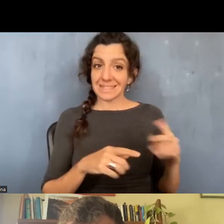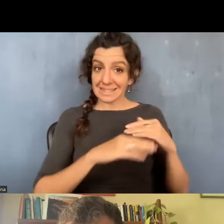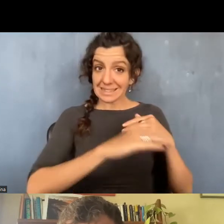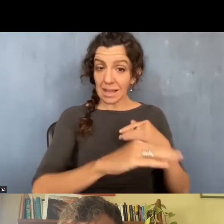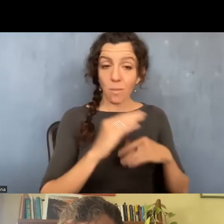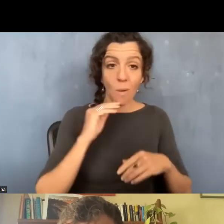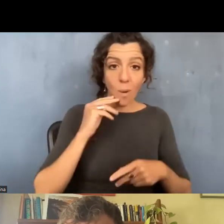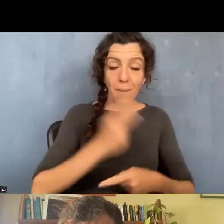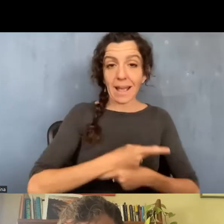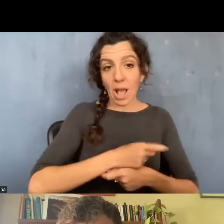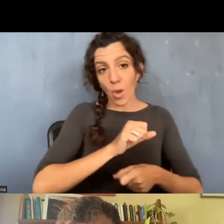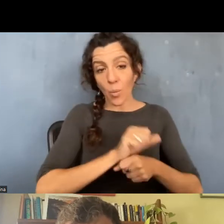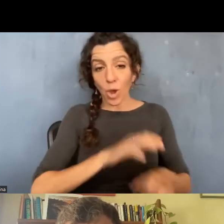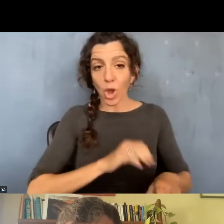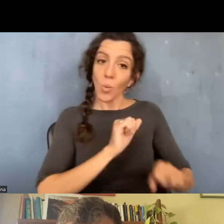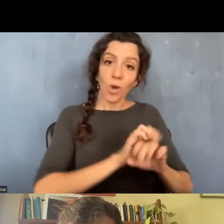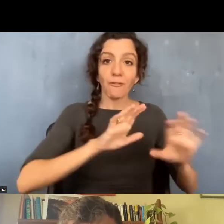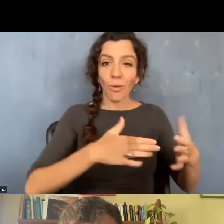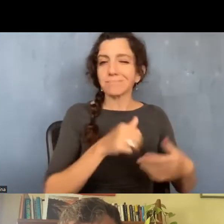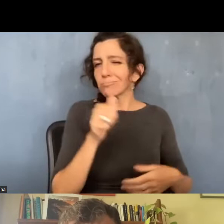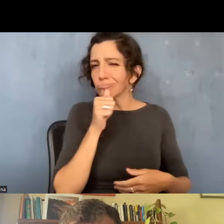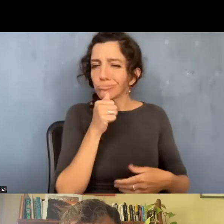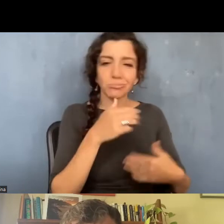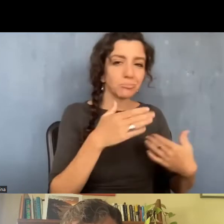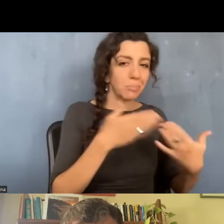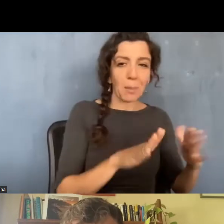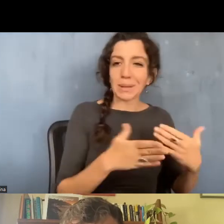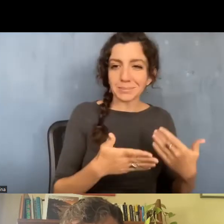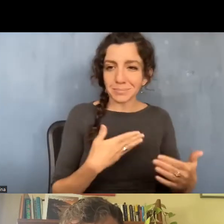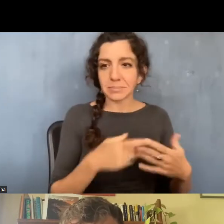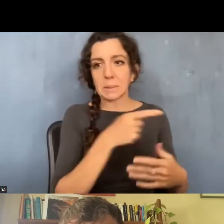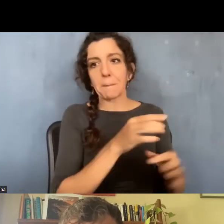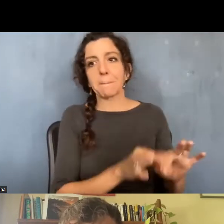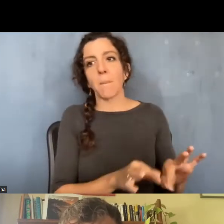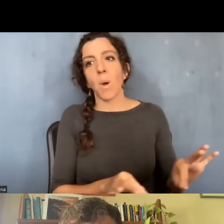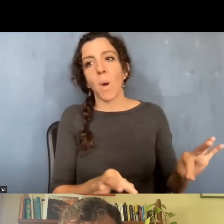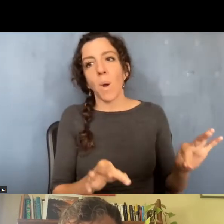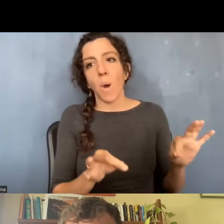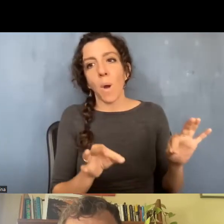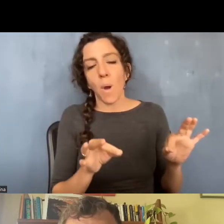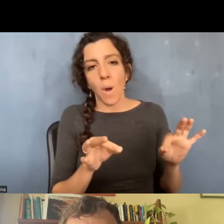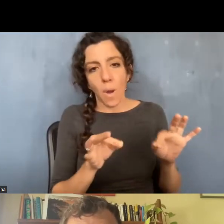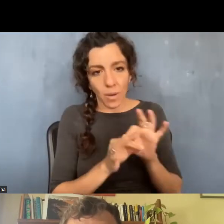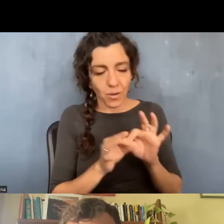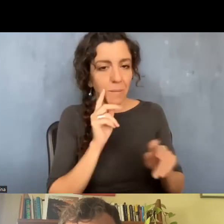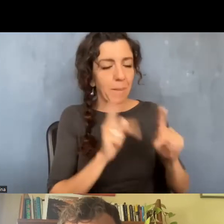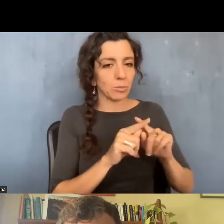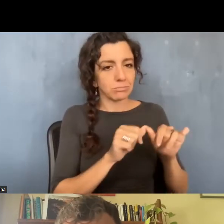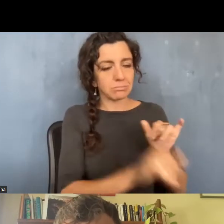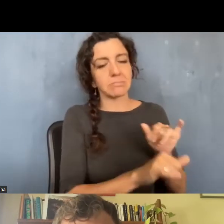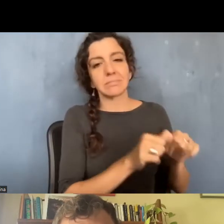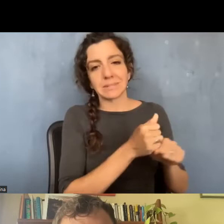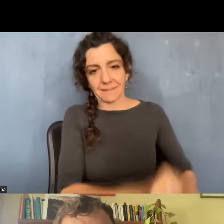care worker workforce, private or public, is essential to helping people stay safe in their home," end